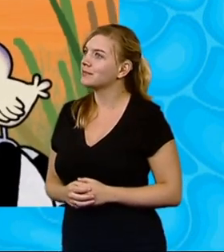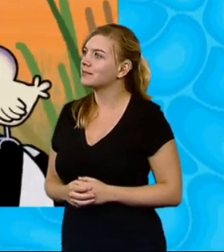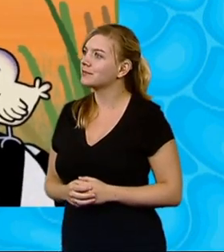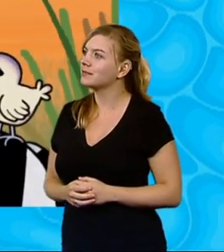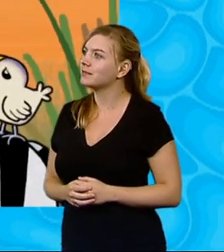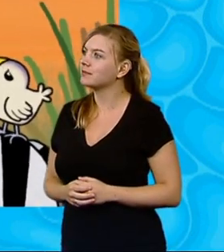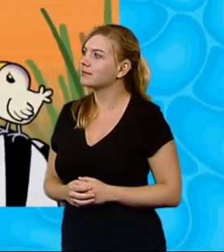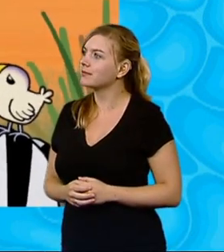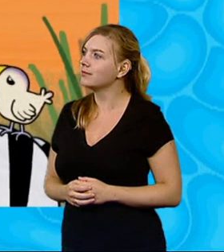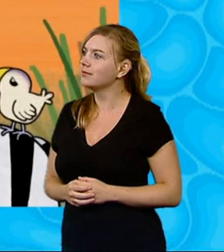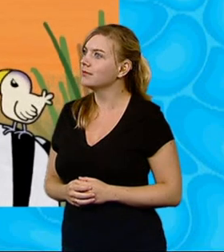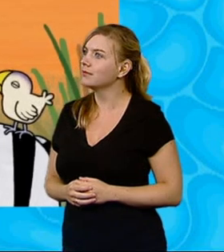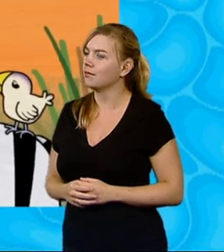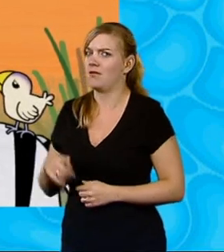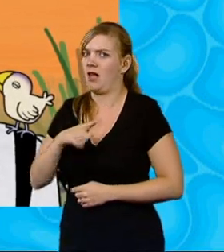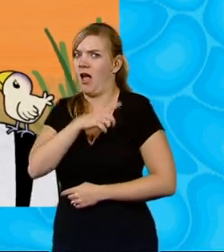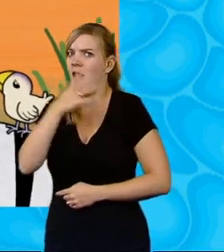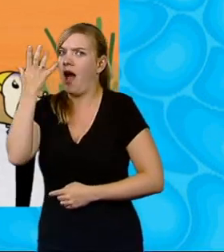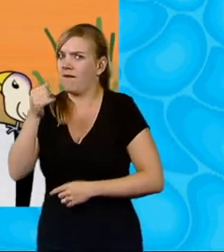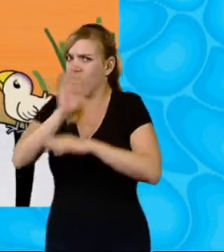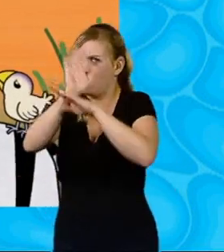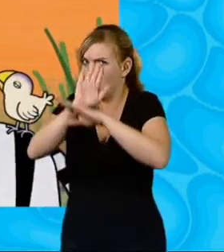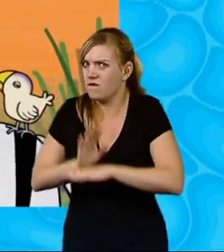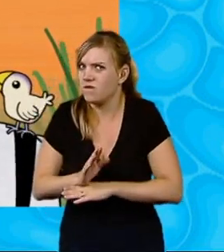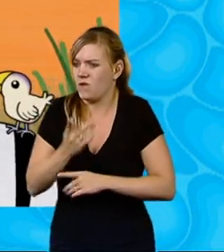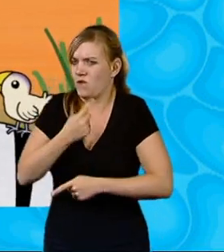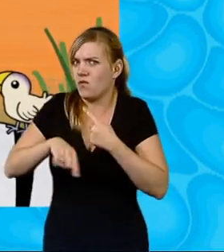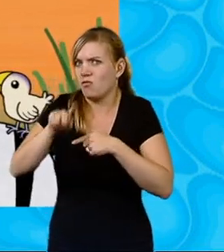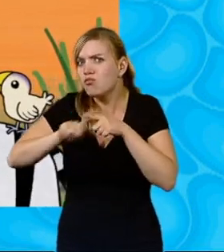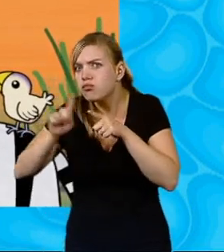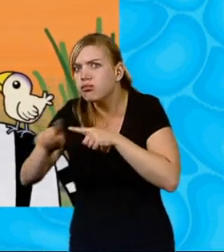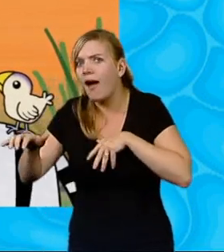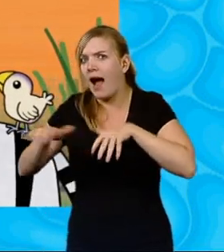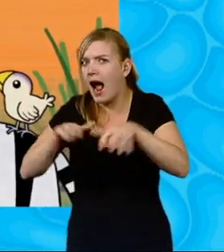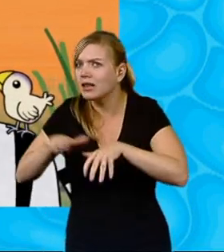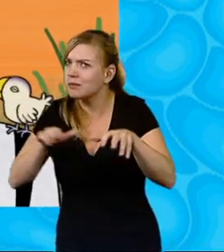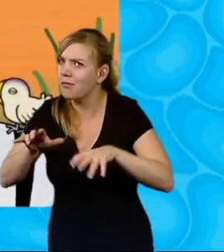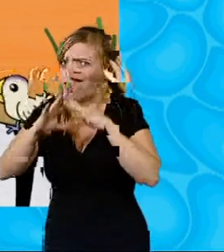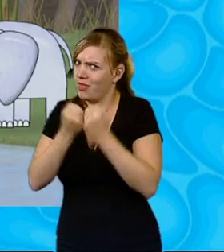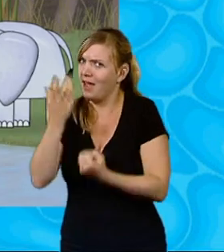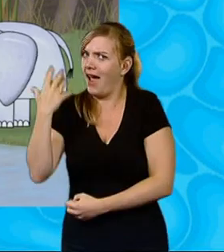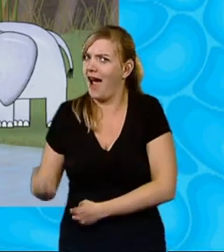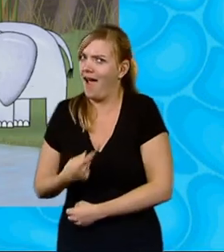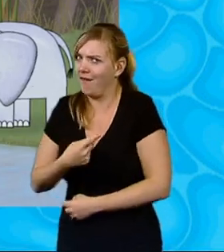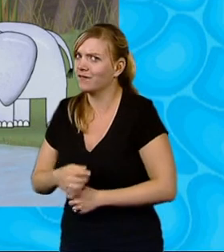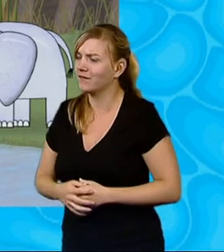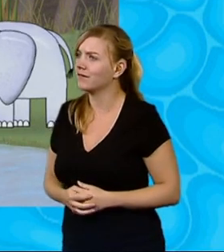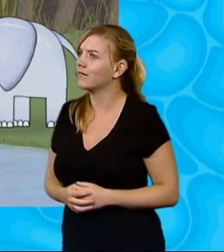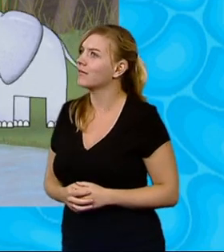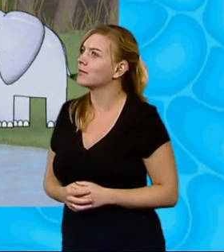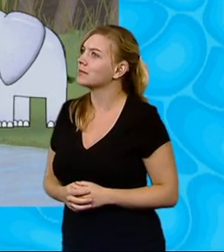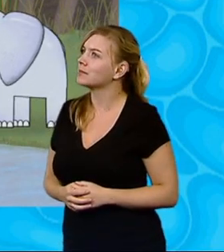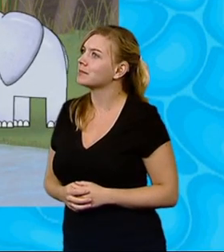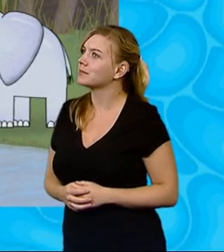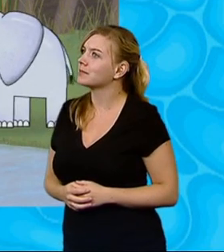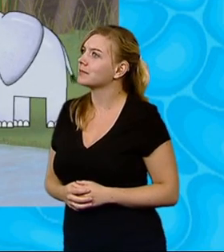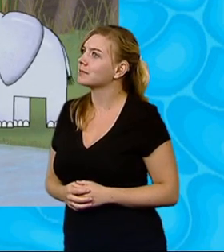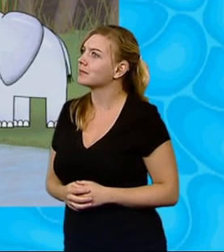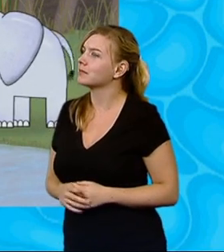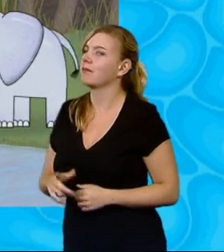Mama's got movies of just about every kind of animal and animal home there is. Aha, here we